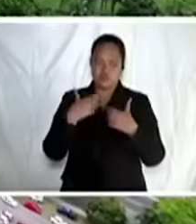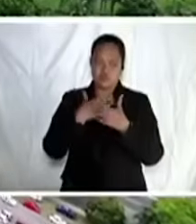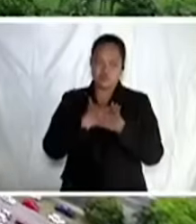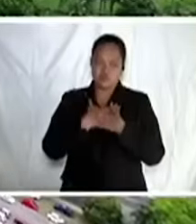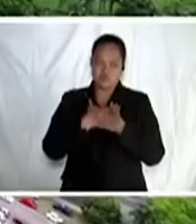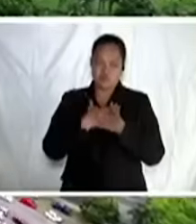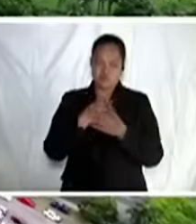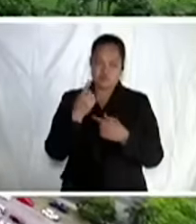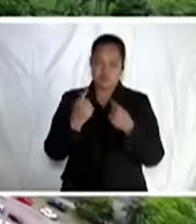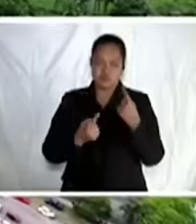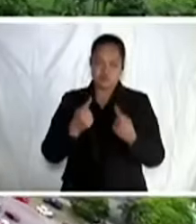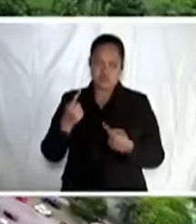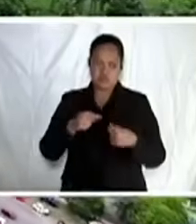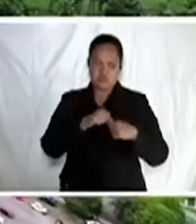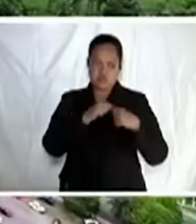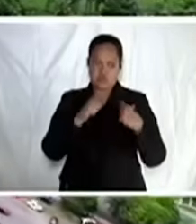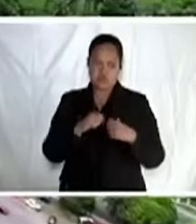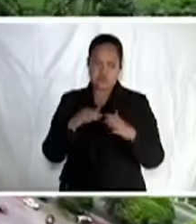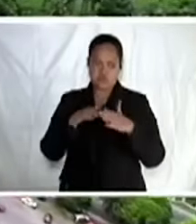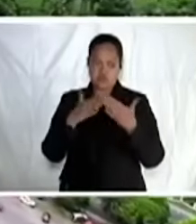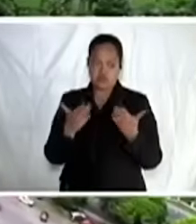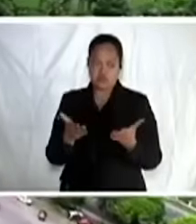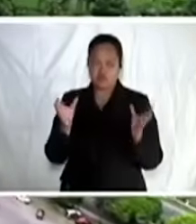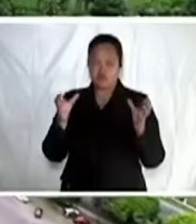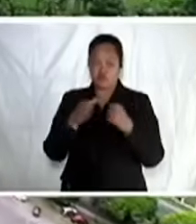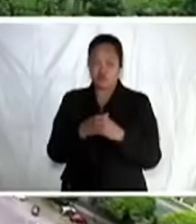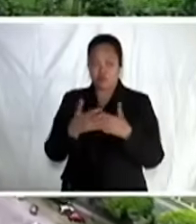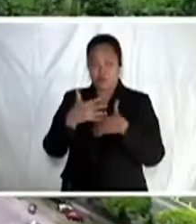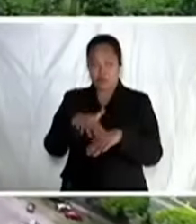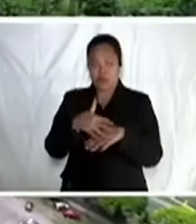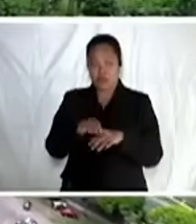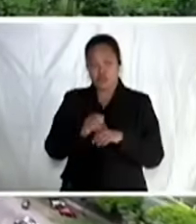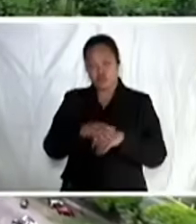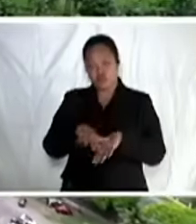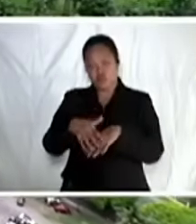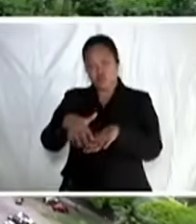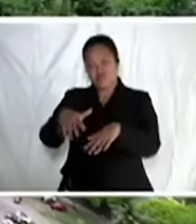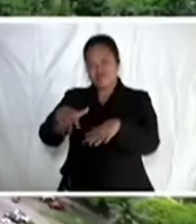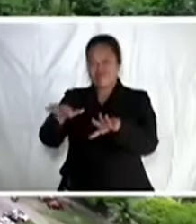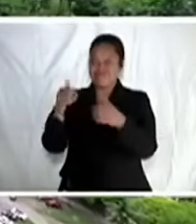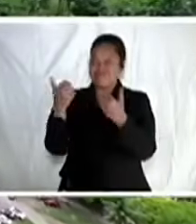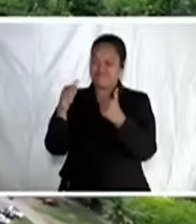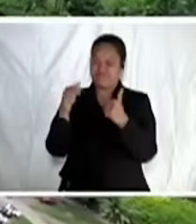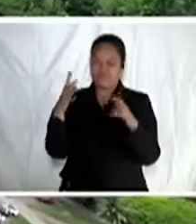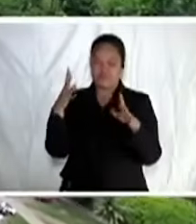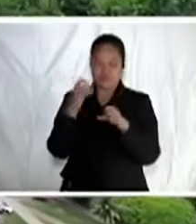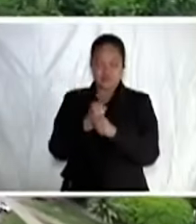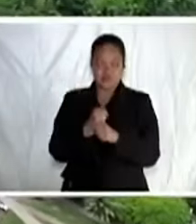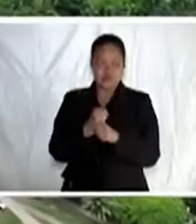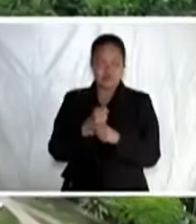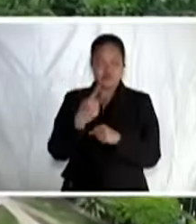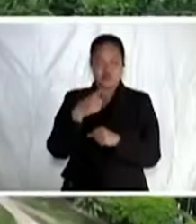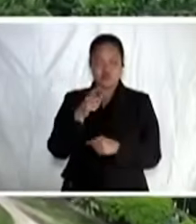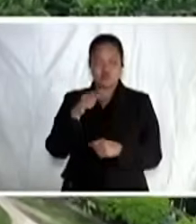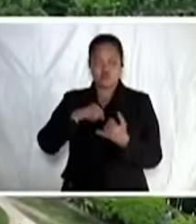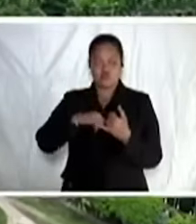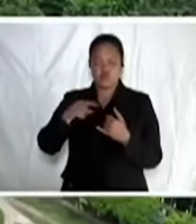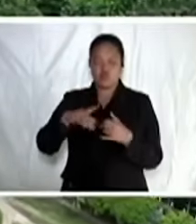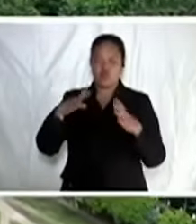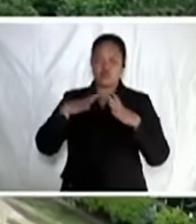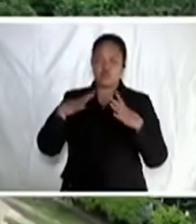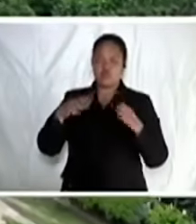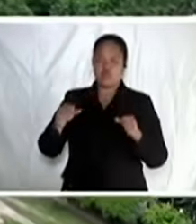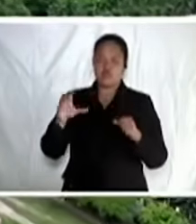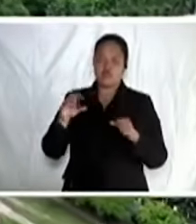every inch of our hearts. Now, as the troops are marching off, and they will be marching throughout the city of Suva after being granted the freedom of the